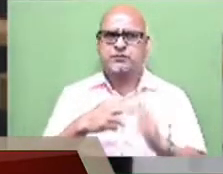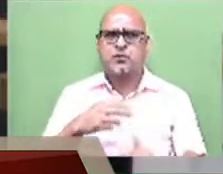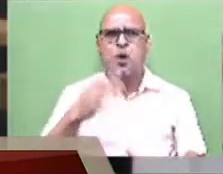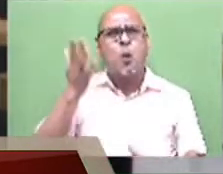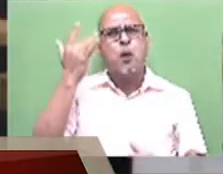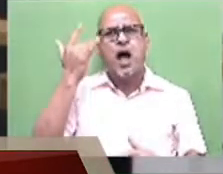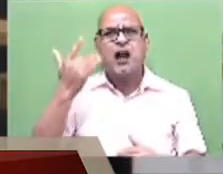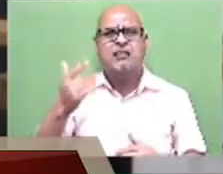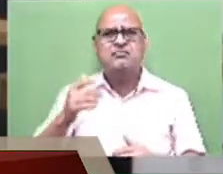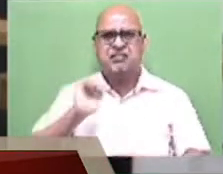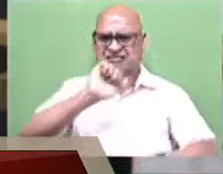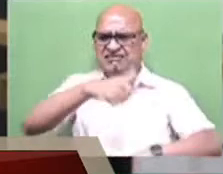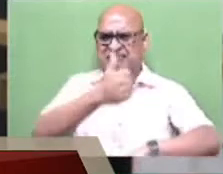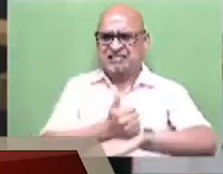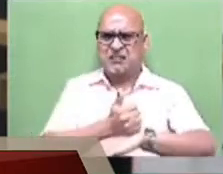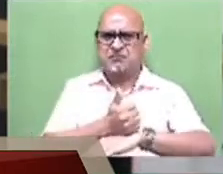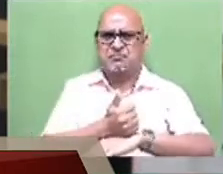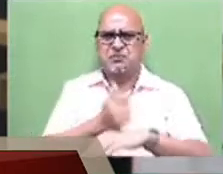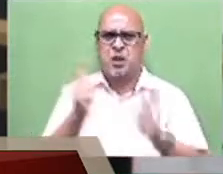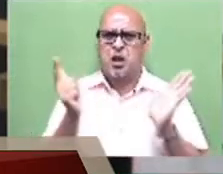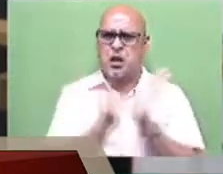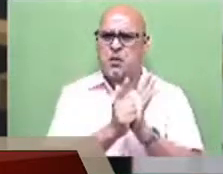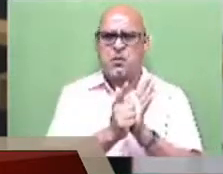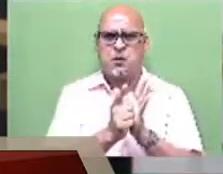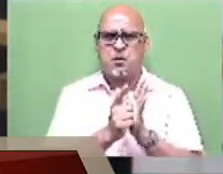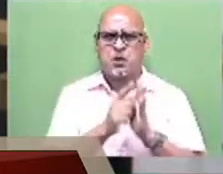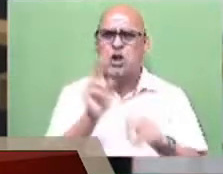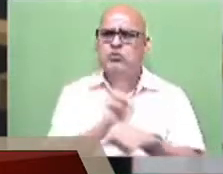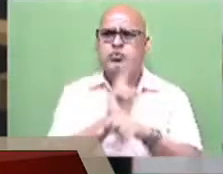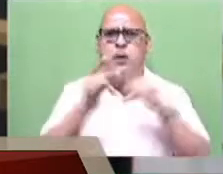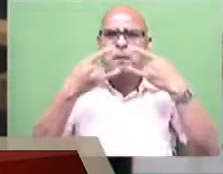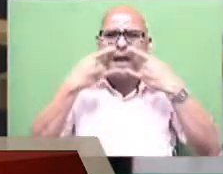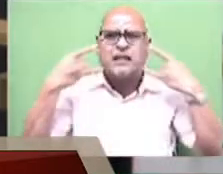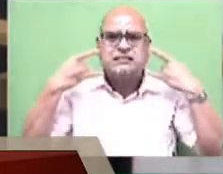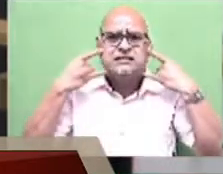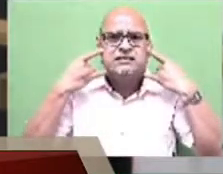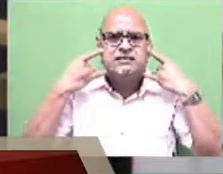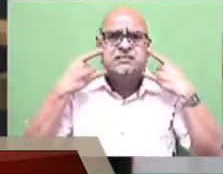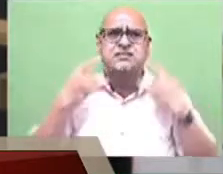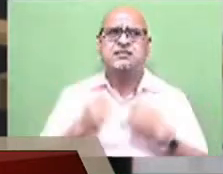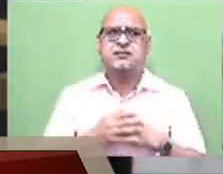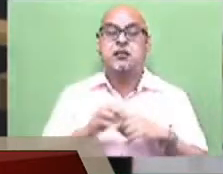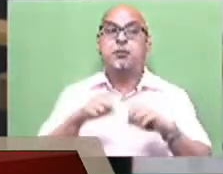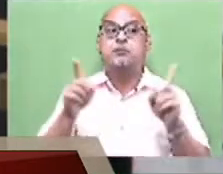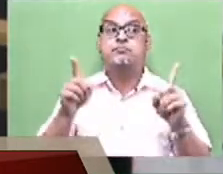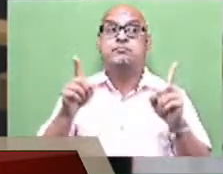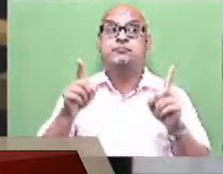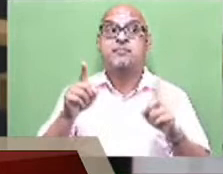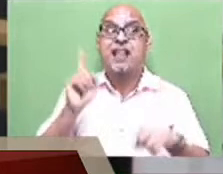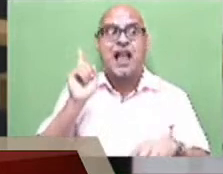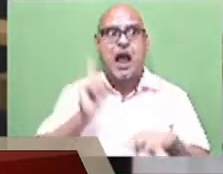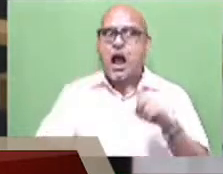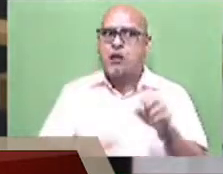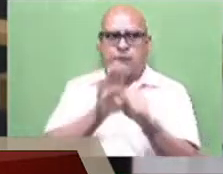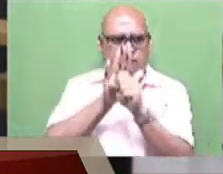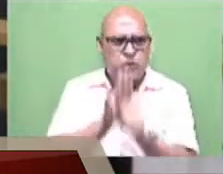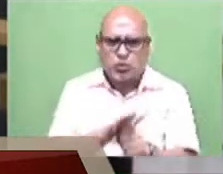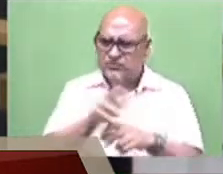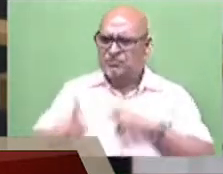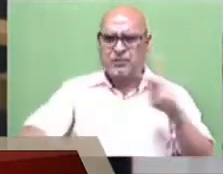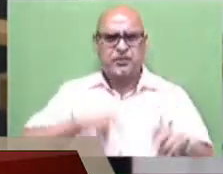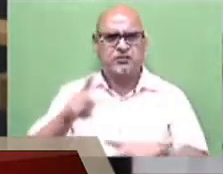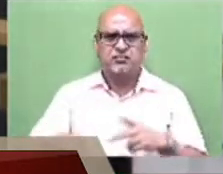to wear masks if we can't enforce it? So now you're bringing a bill that deals with the entire enforcement